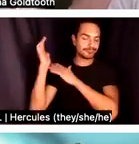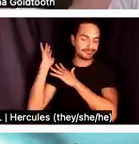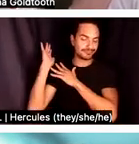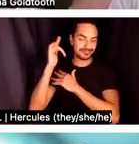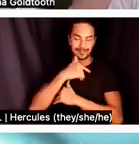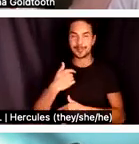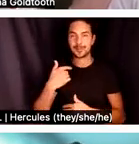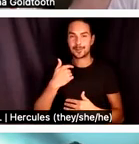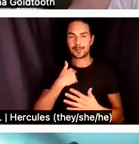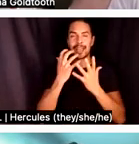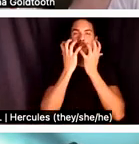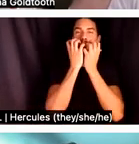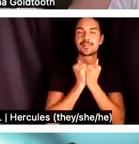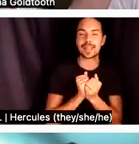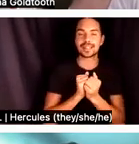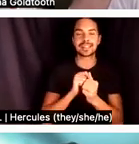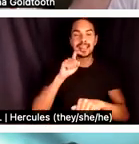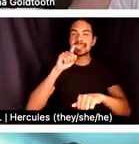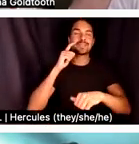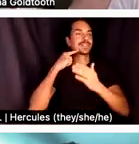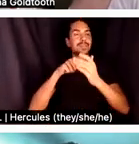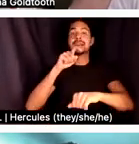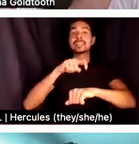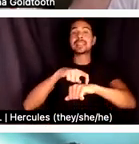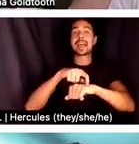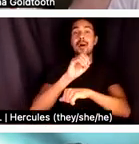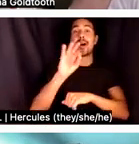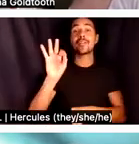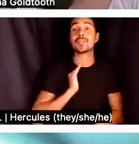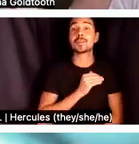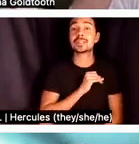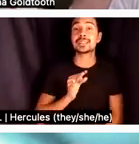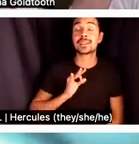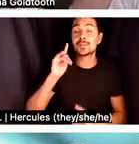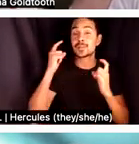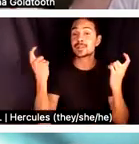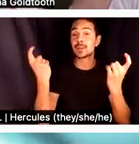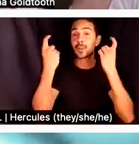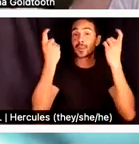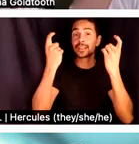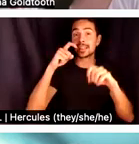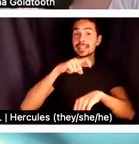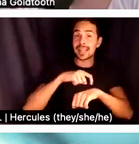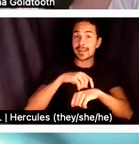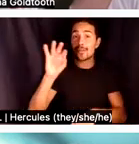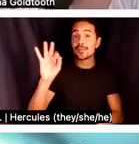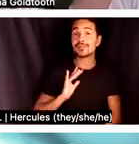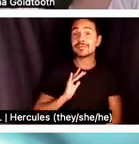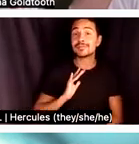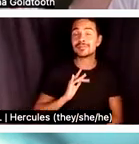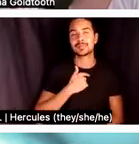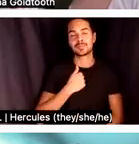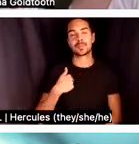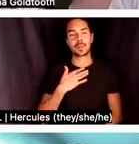embraced time off for our staff for ceremony for themselves and their children. But I